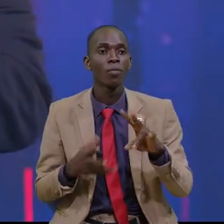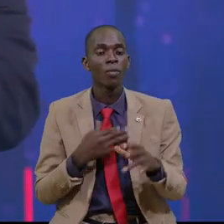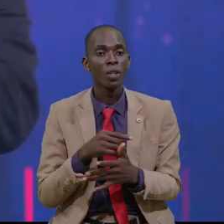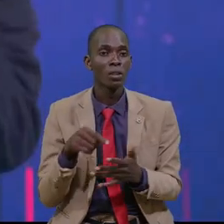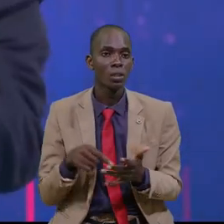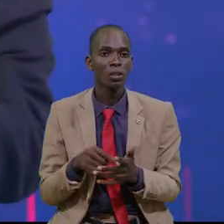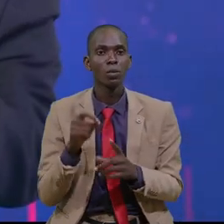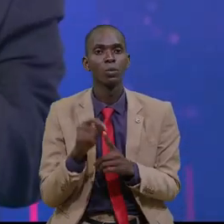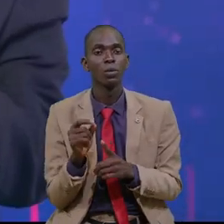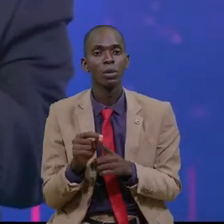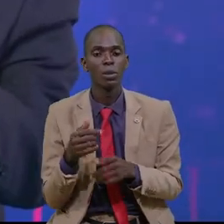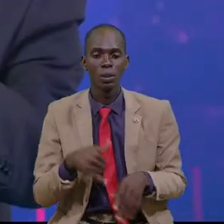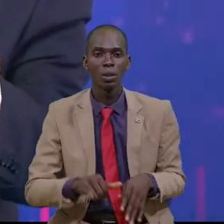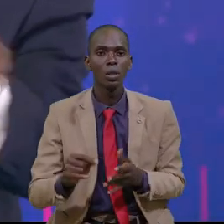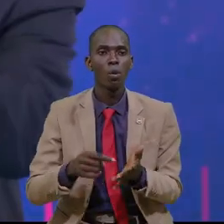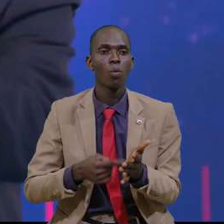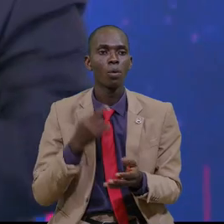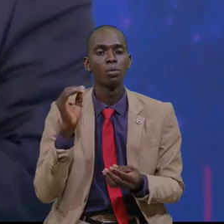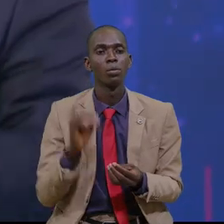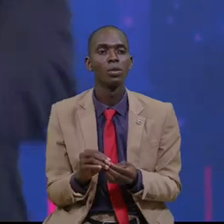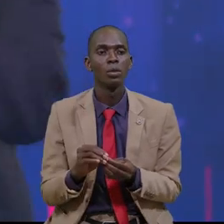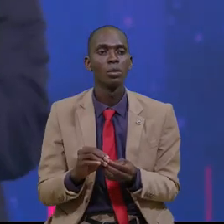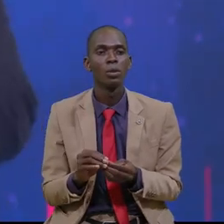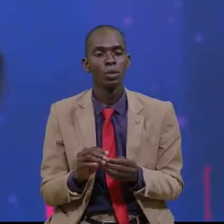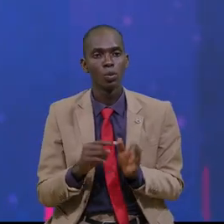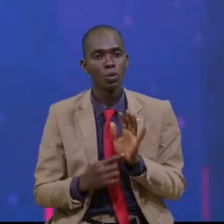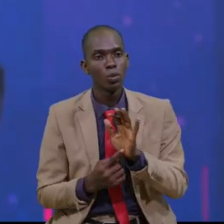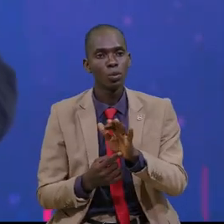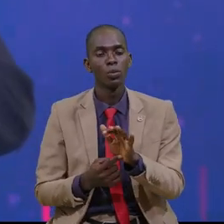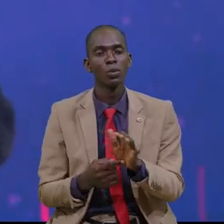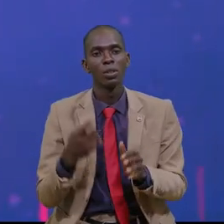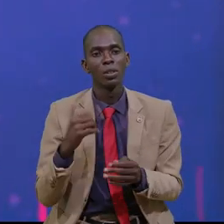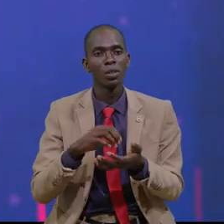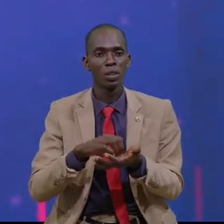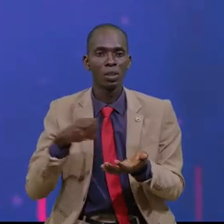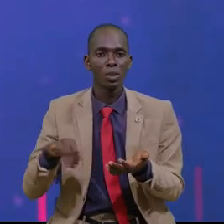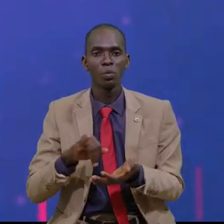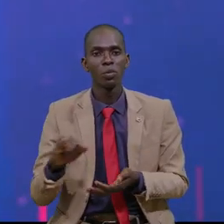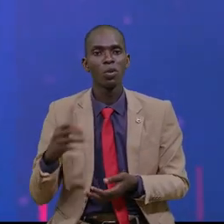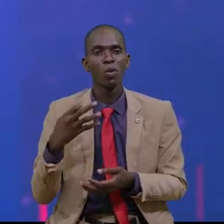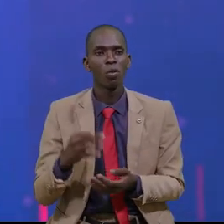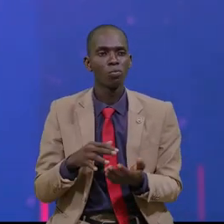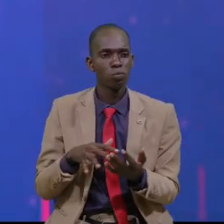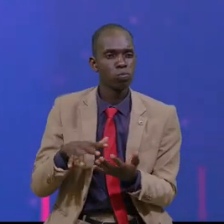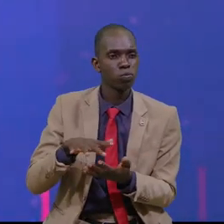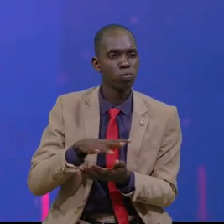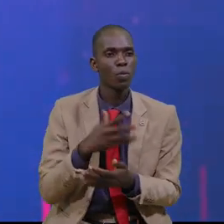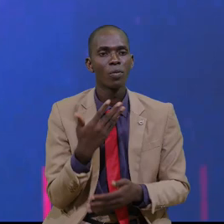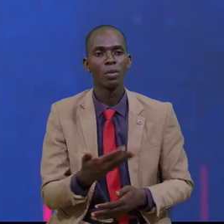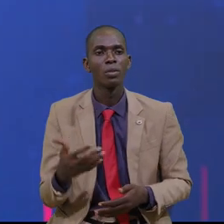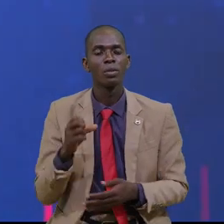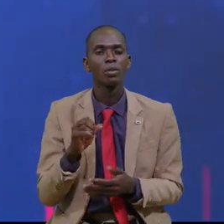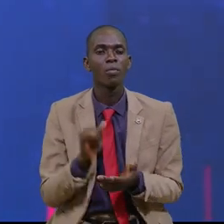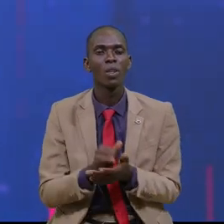word, yet once more, signifieth the removing of those things that